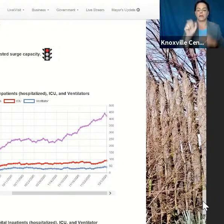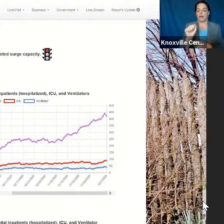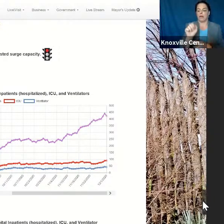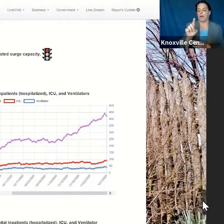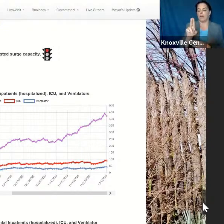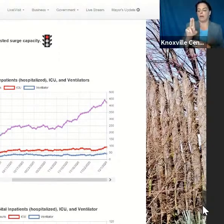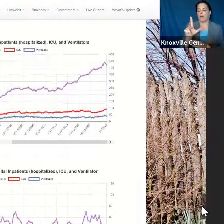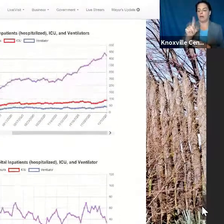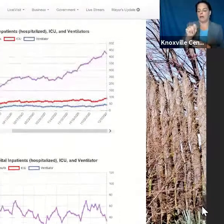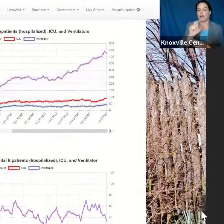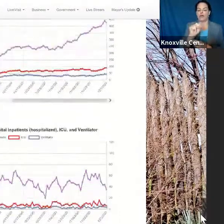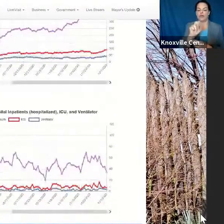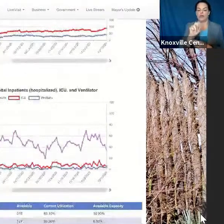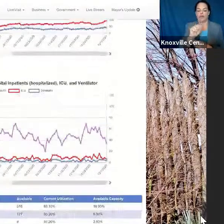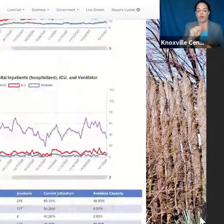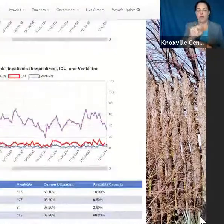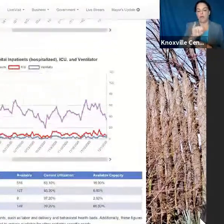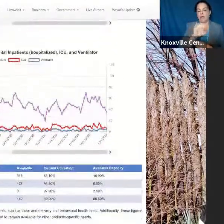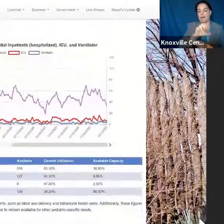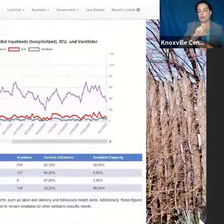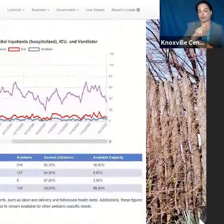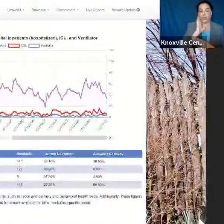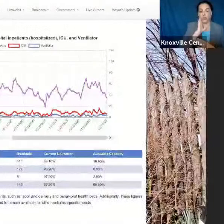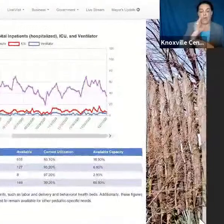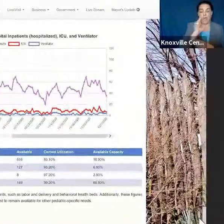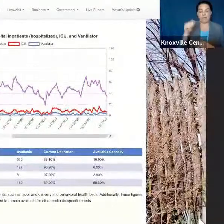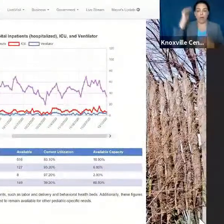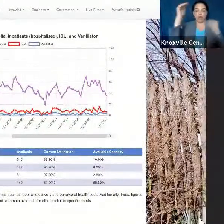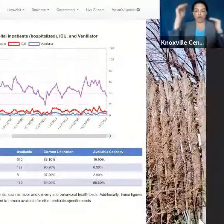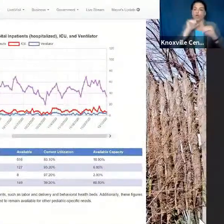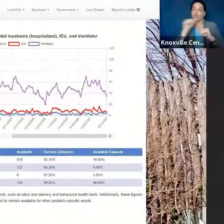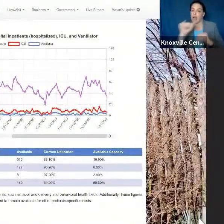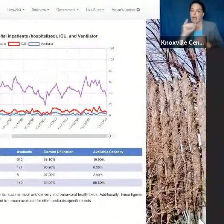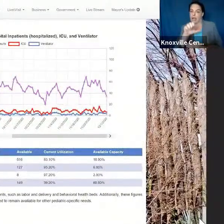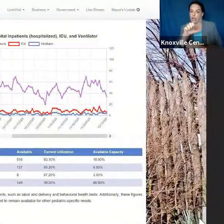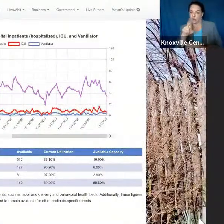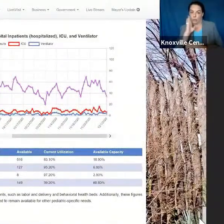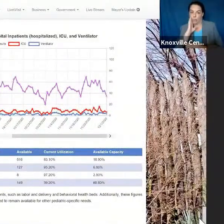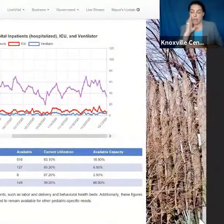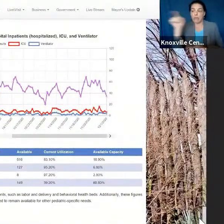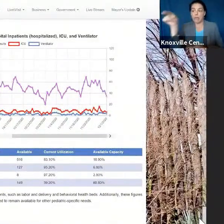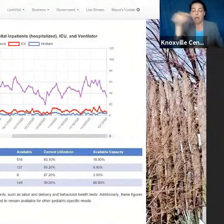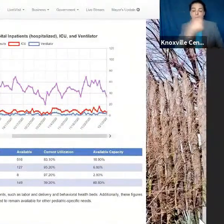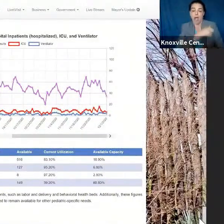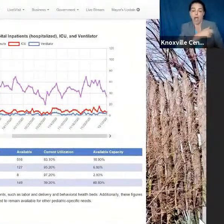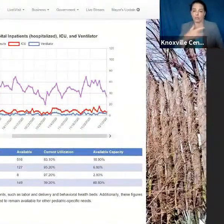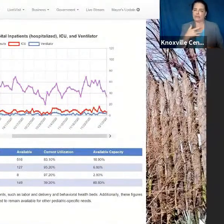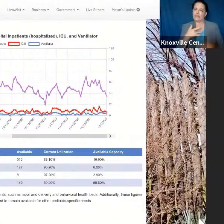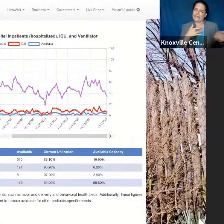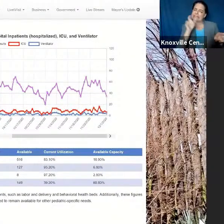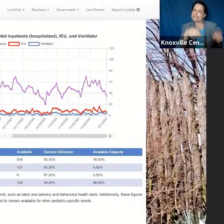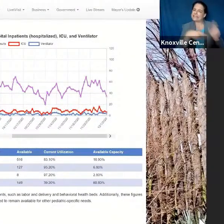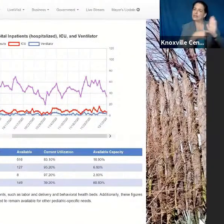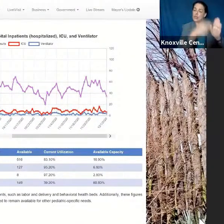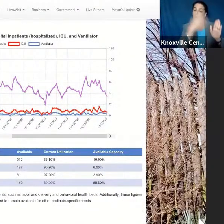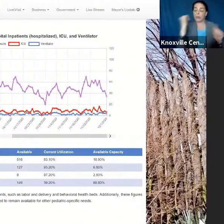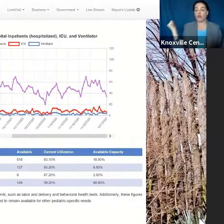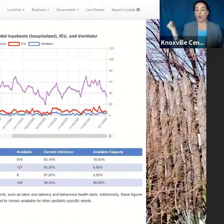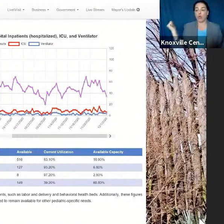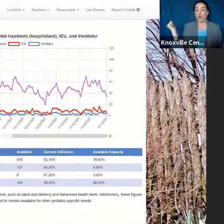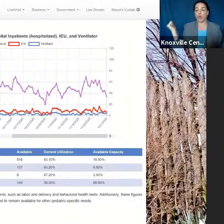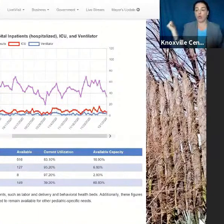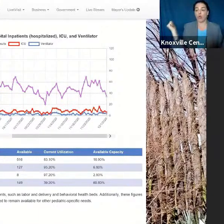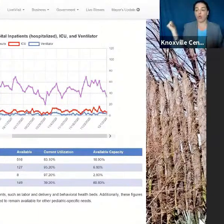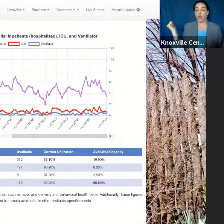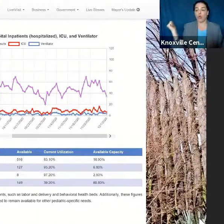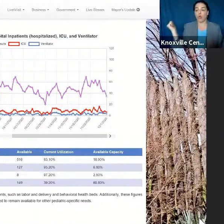Adult Non-ICU Beds. The hospitals felt like this was an important distinction to make, as all hospital beds, the area above